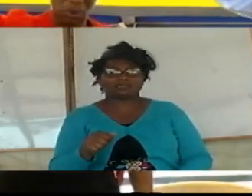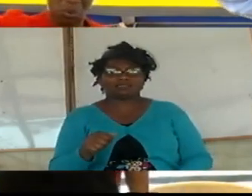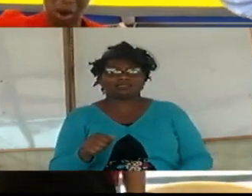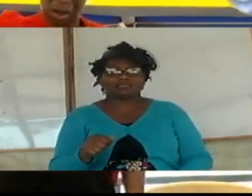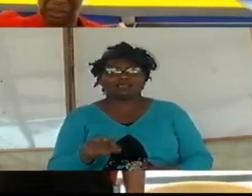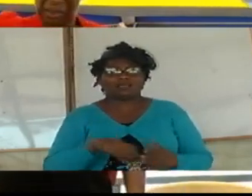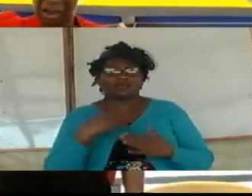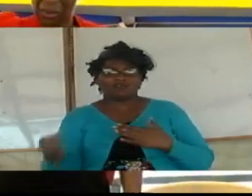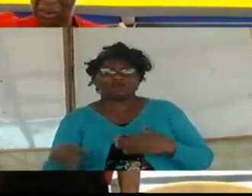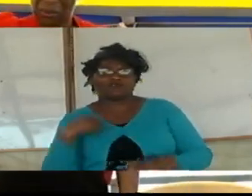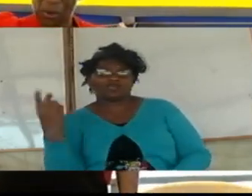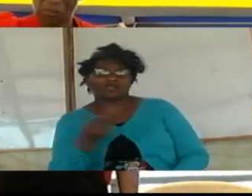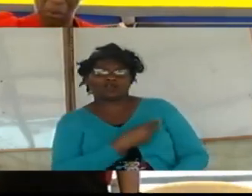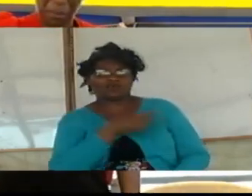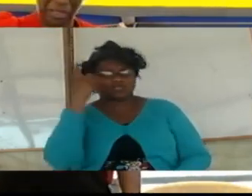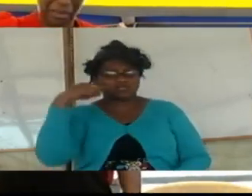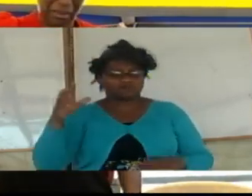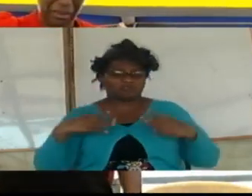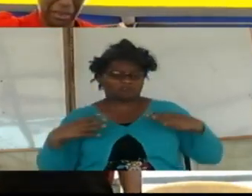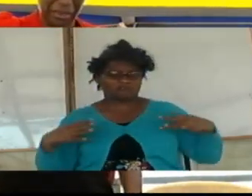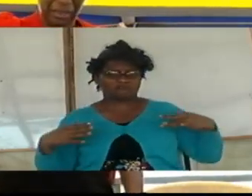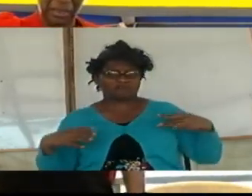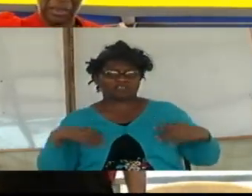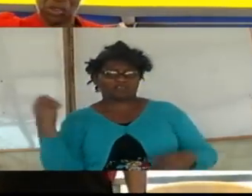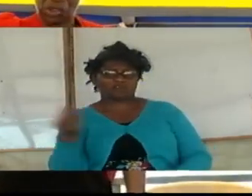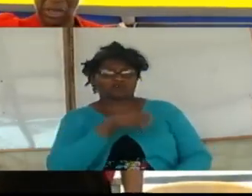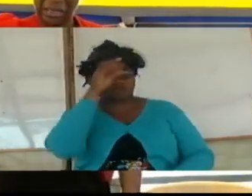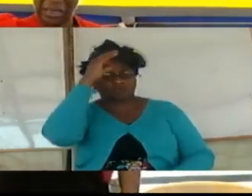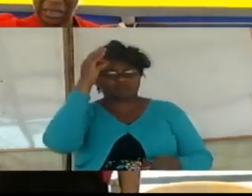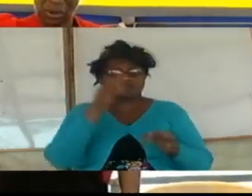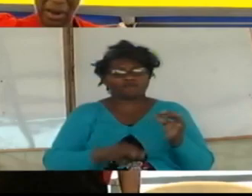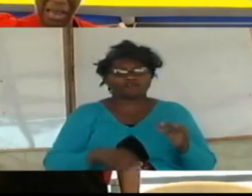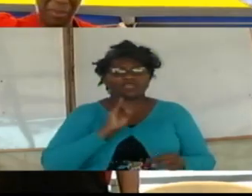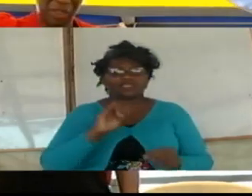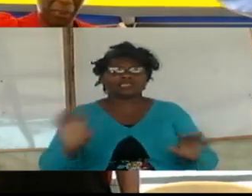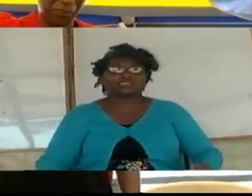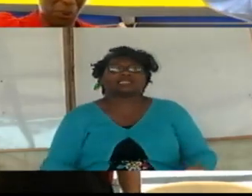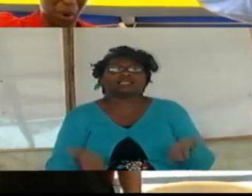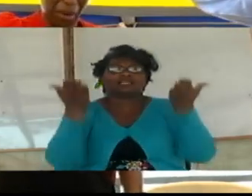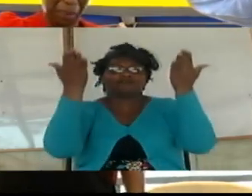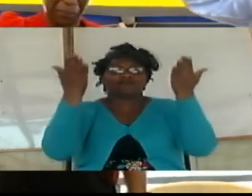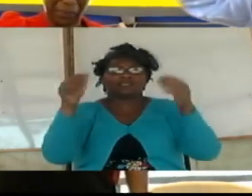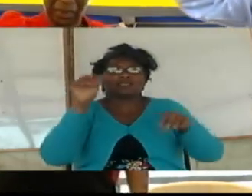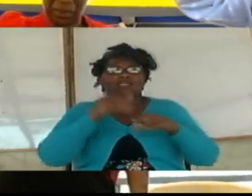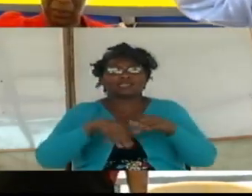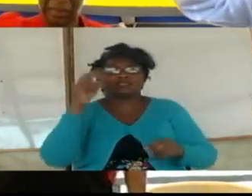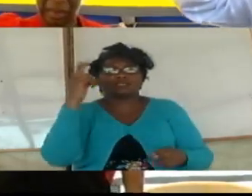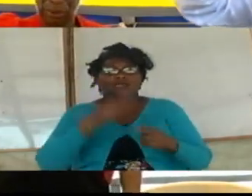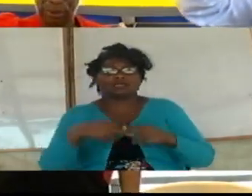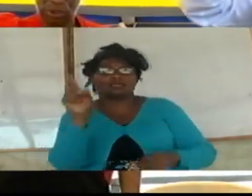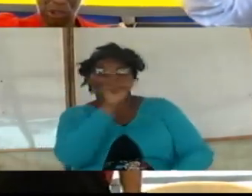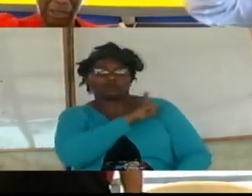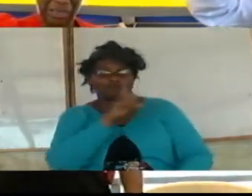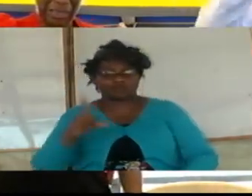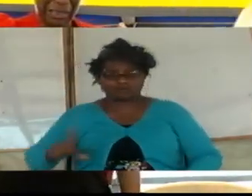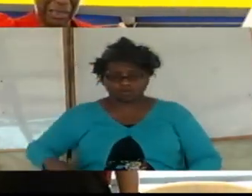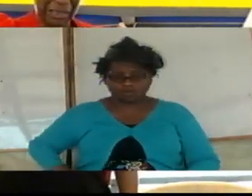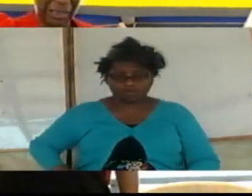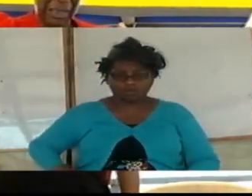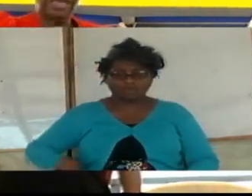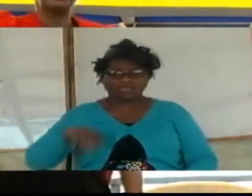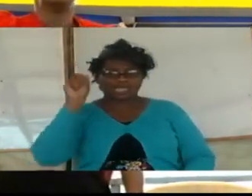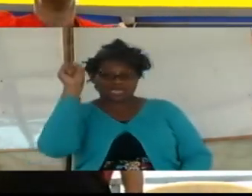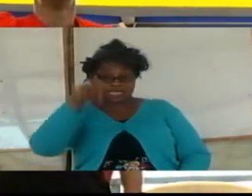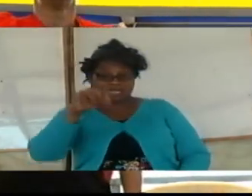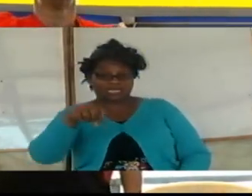but our faith is lifted in the name of the Lord. Praise God. Hallelujah. Yes, we have